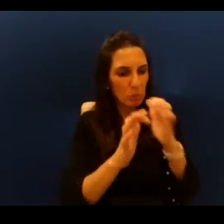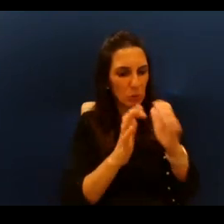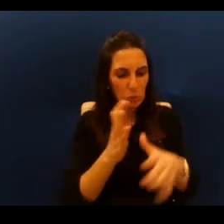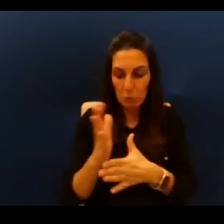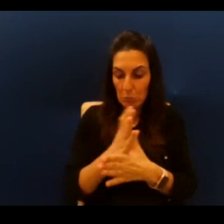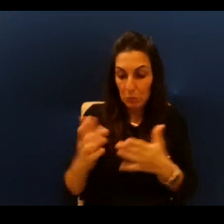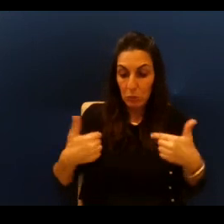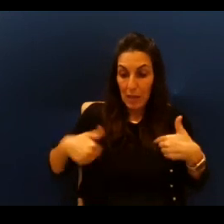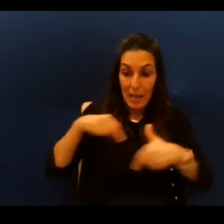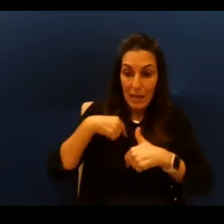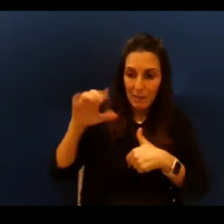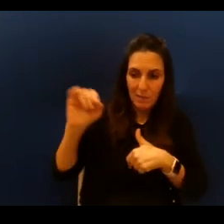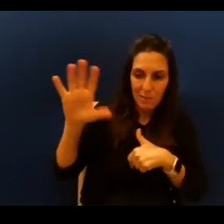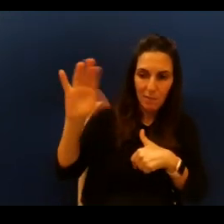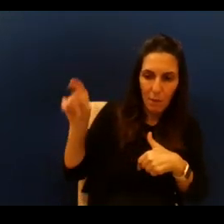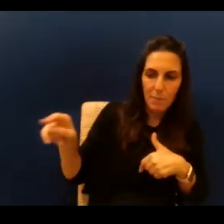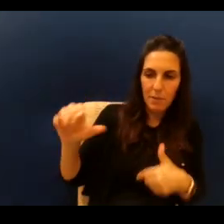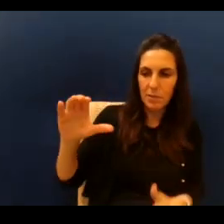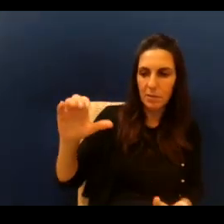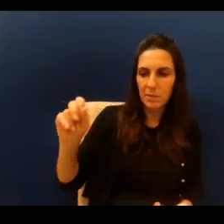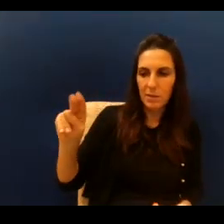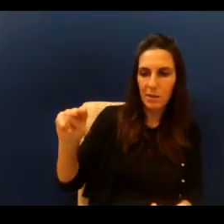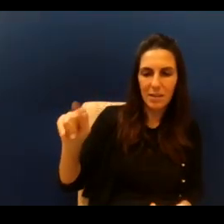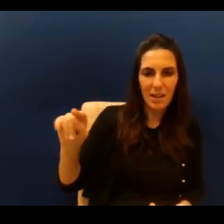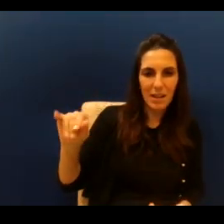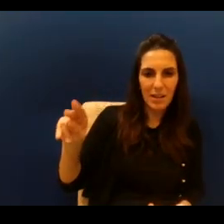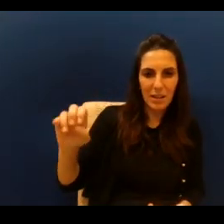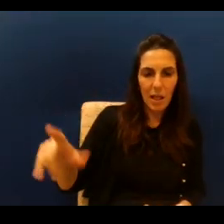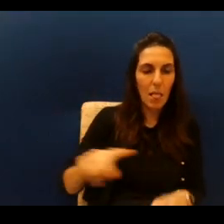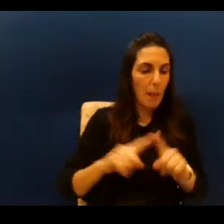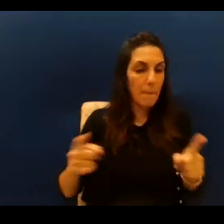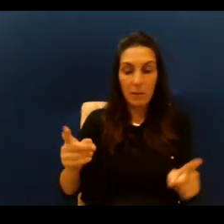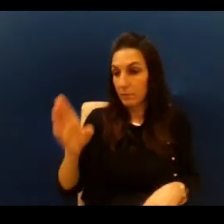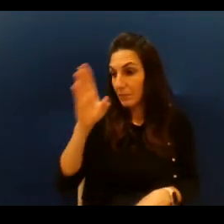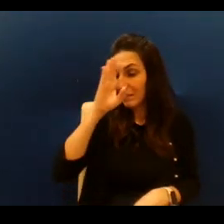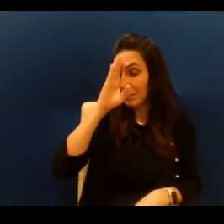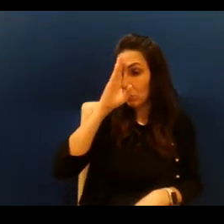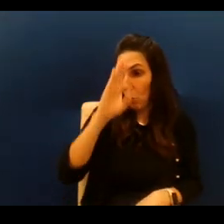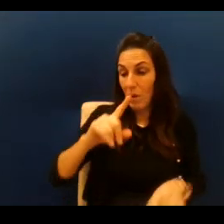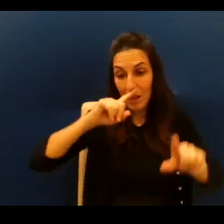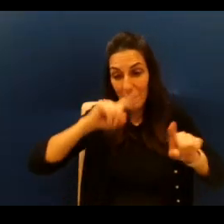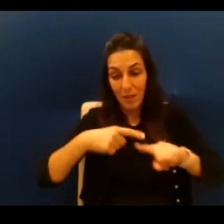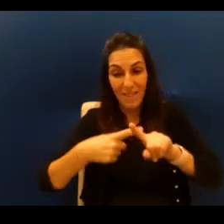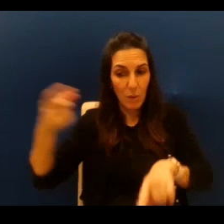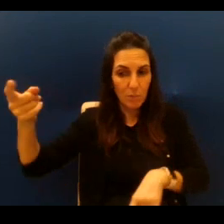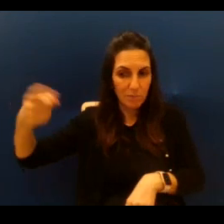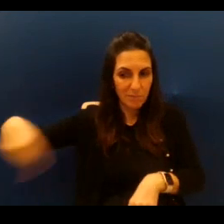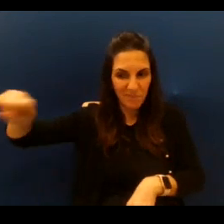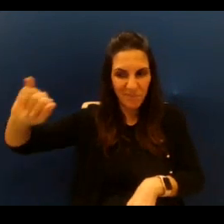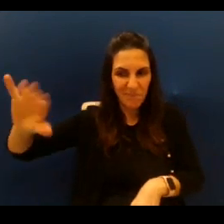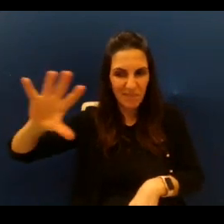Centennial. But other than that, we didn't receive any direct correspondence other than sending us